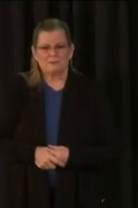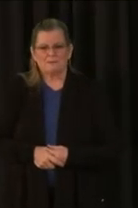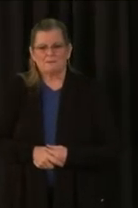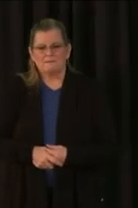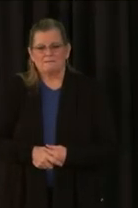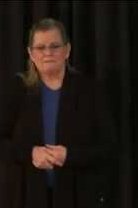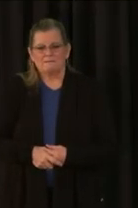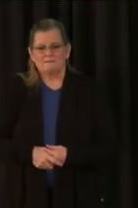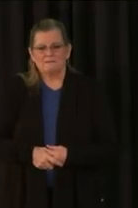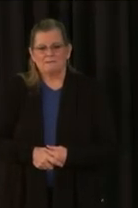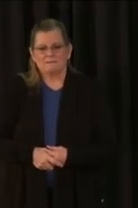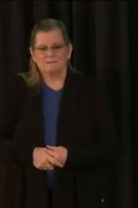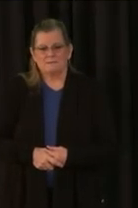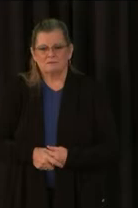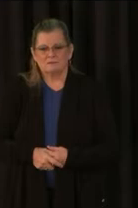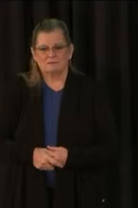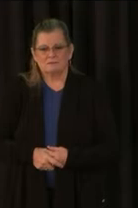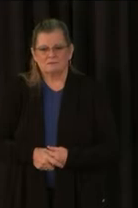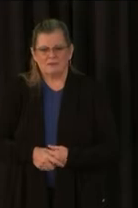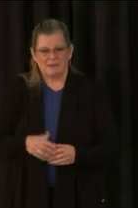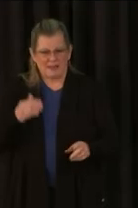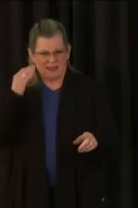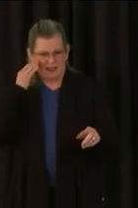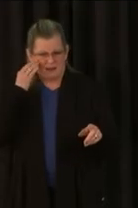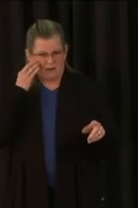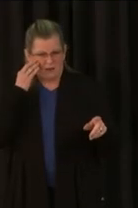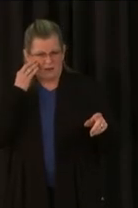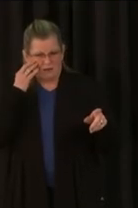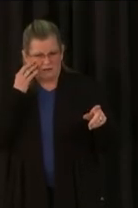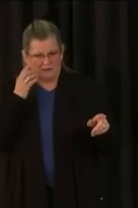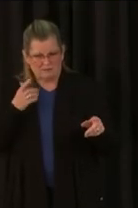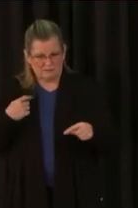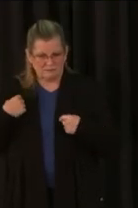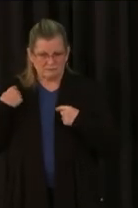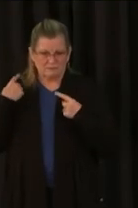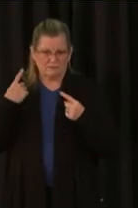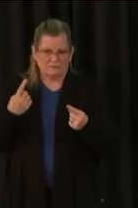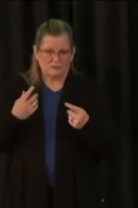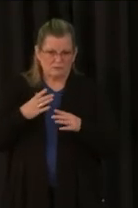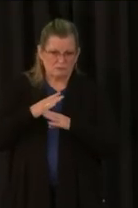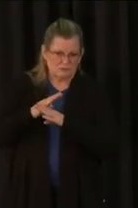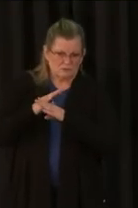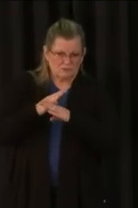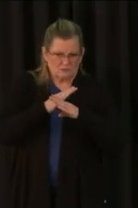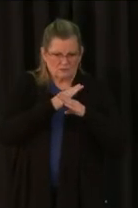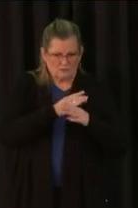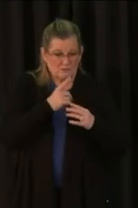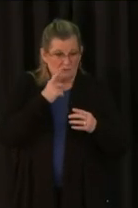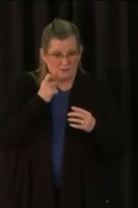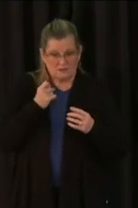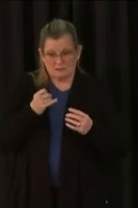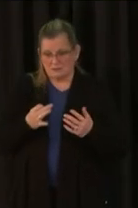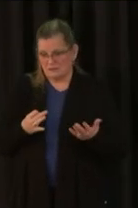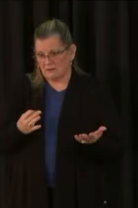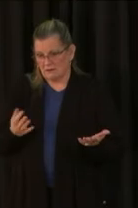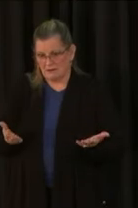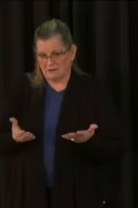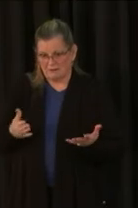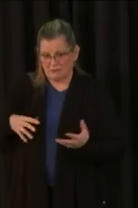Wonderful. So, I know that there have been a lot of restrictions imposed because of the recent